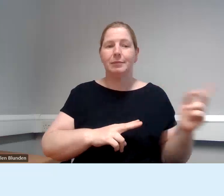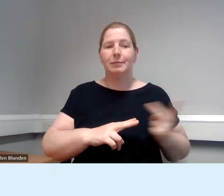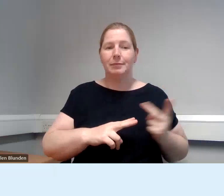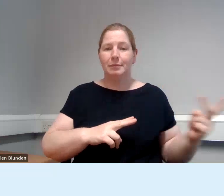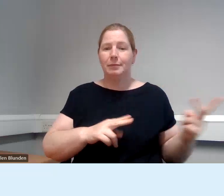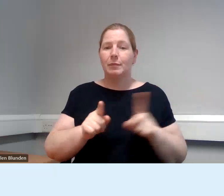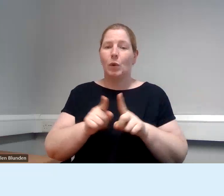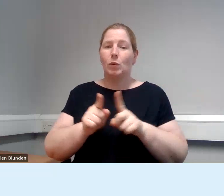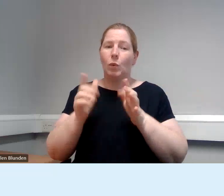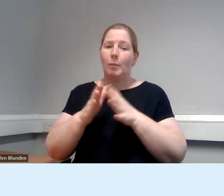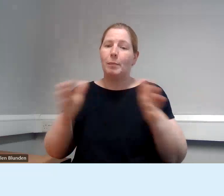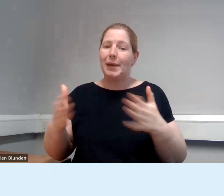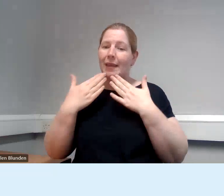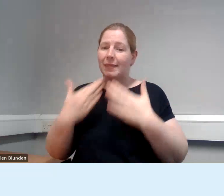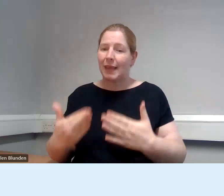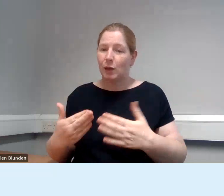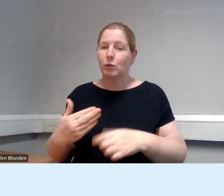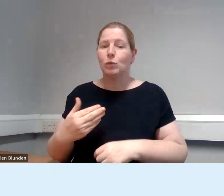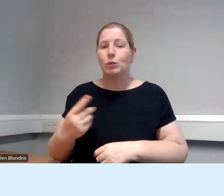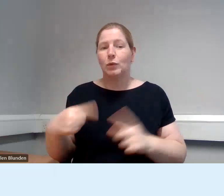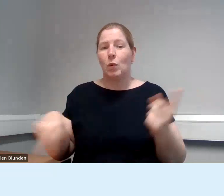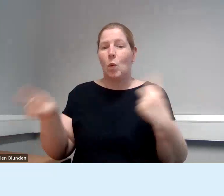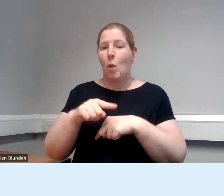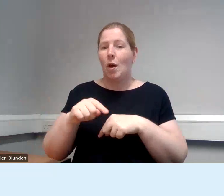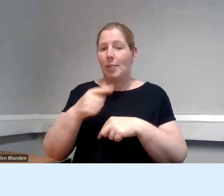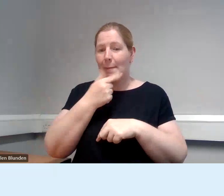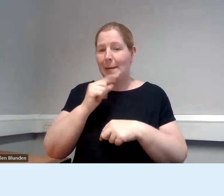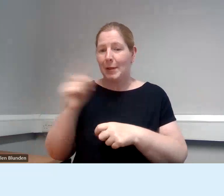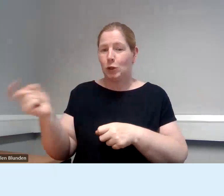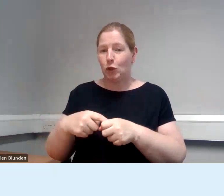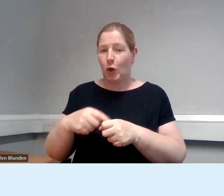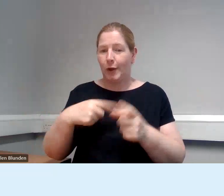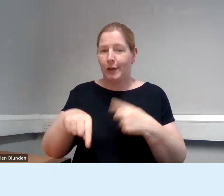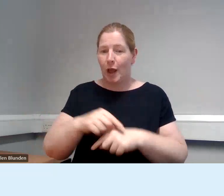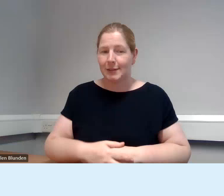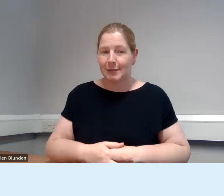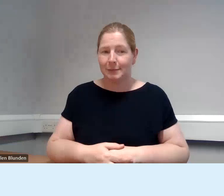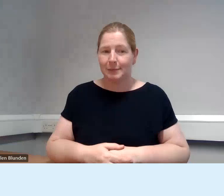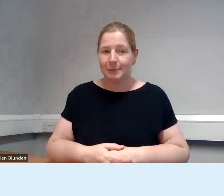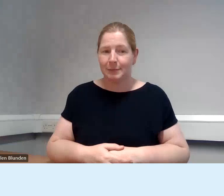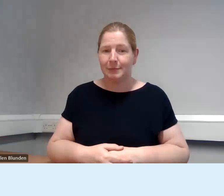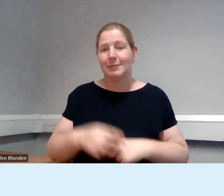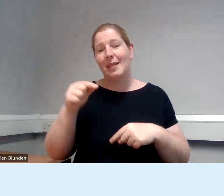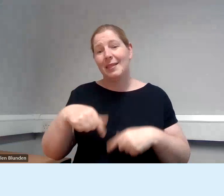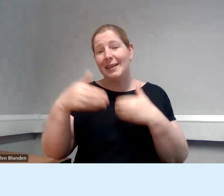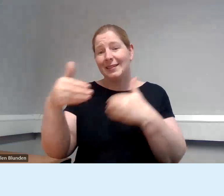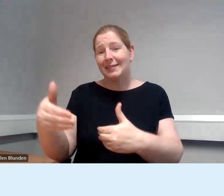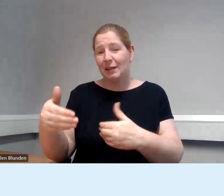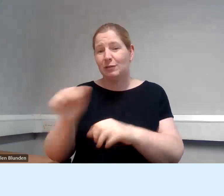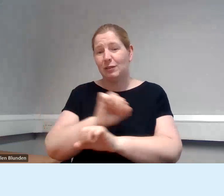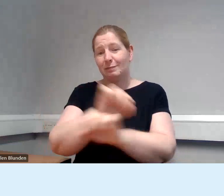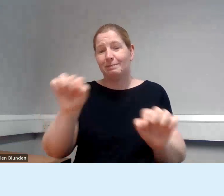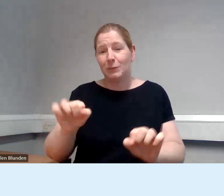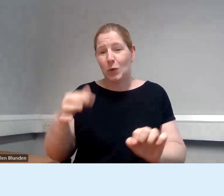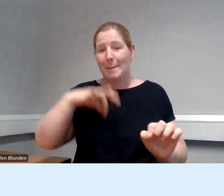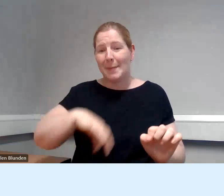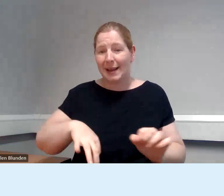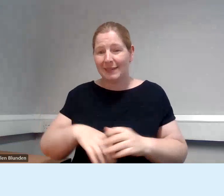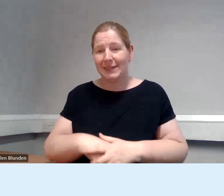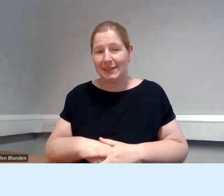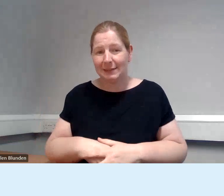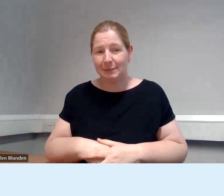to all the guests on the call. These sessions are put on for you so that we can tell